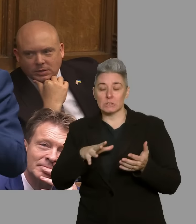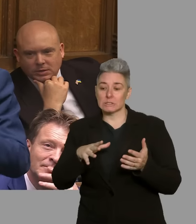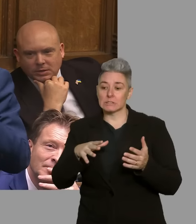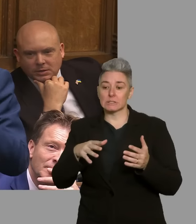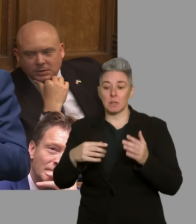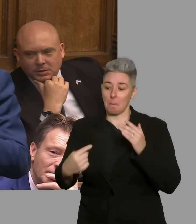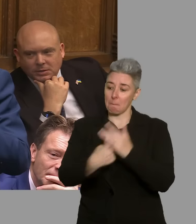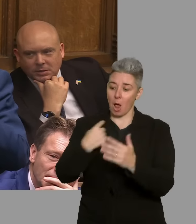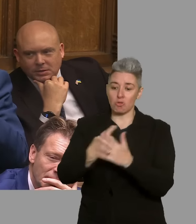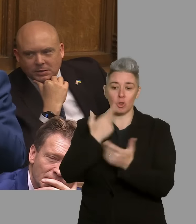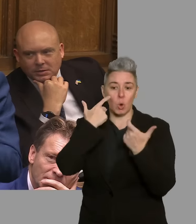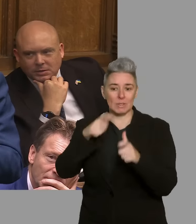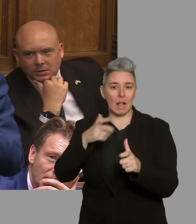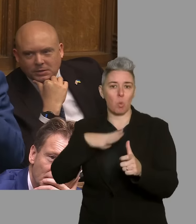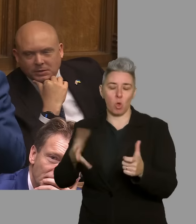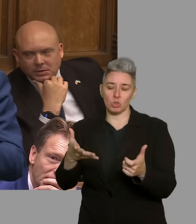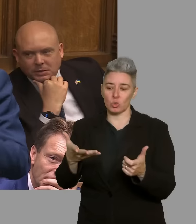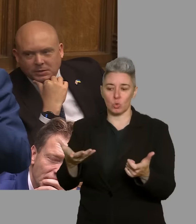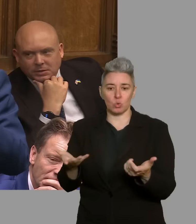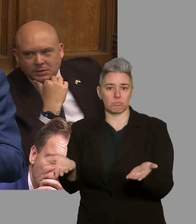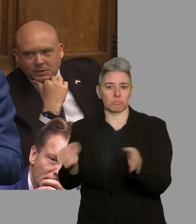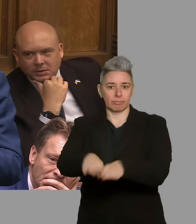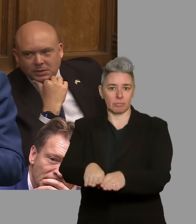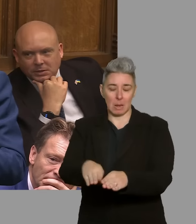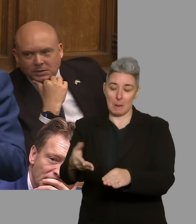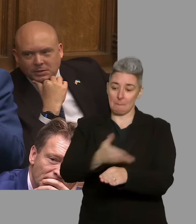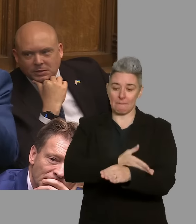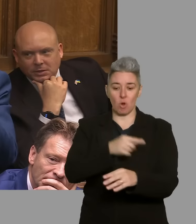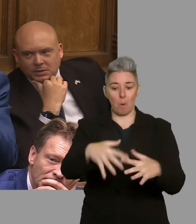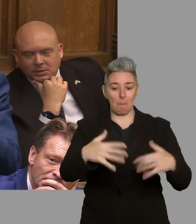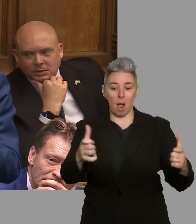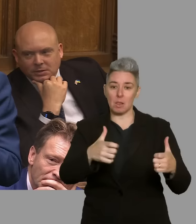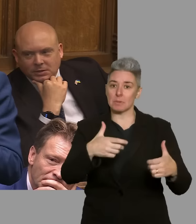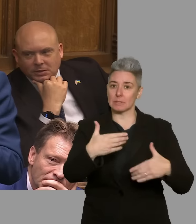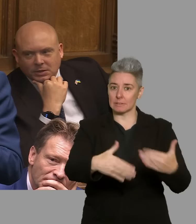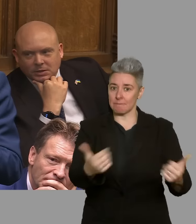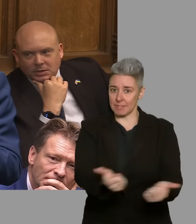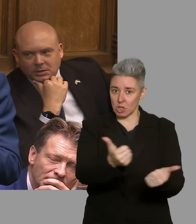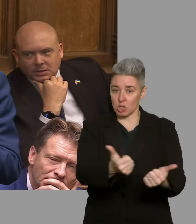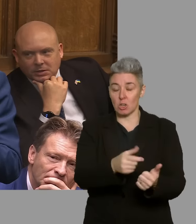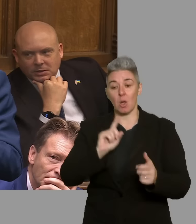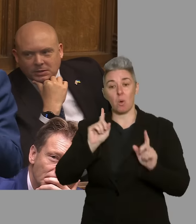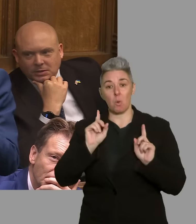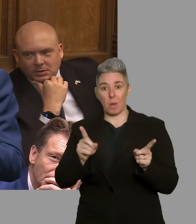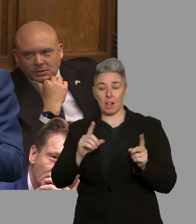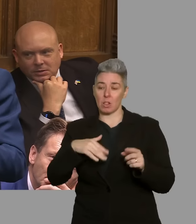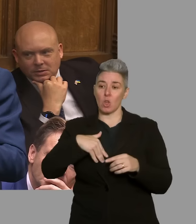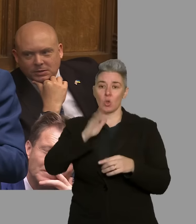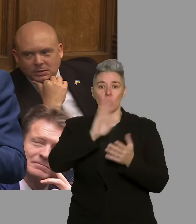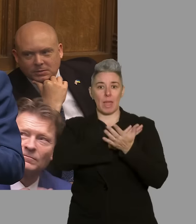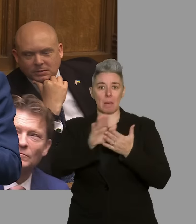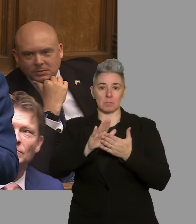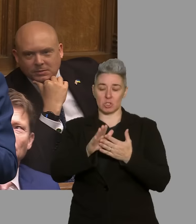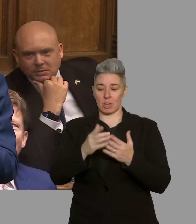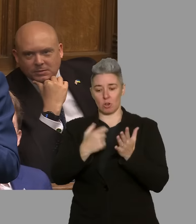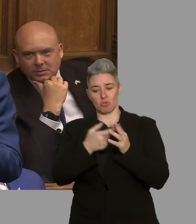the Reform-led West Northamptonshire Council, brilliantly led council, will be